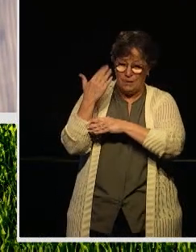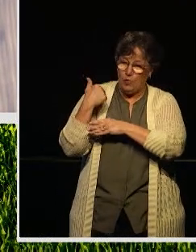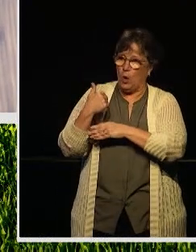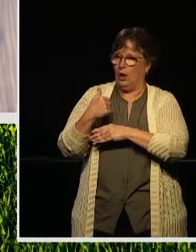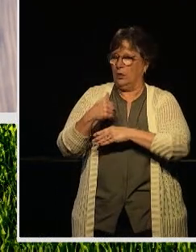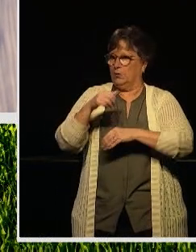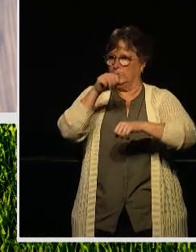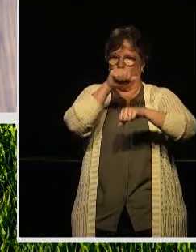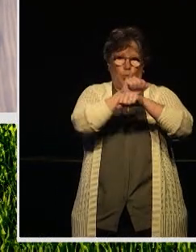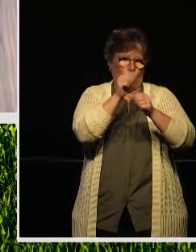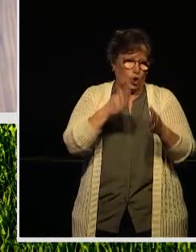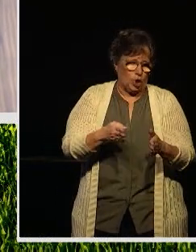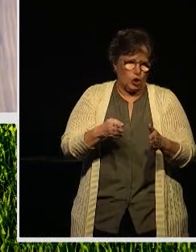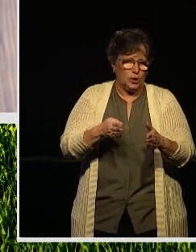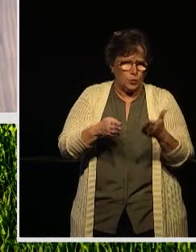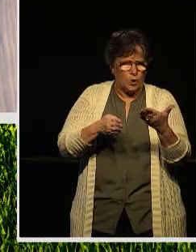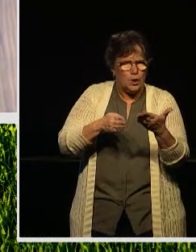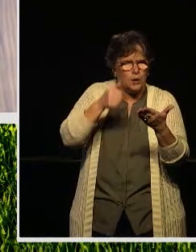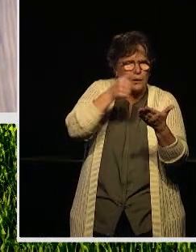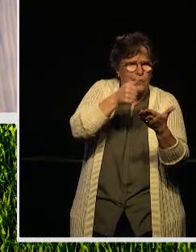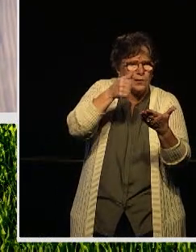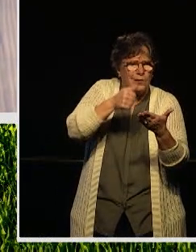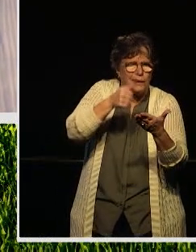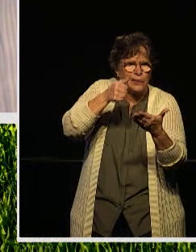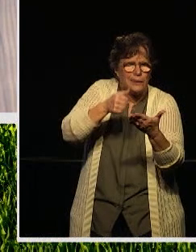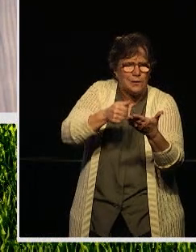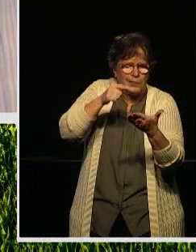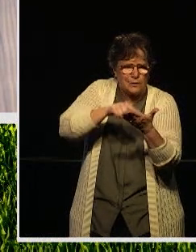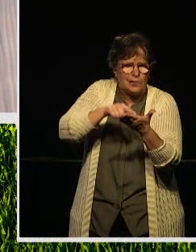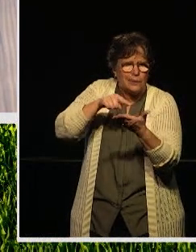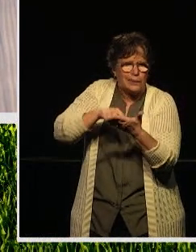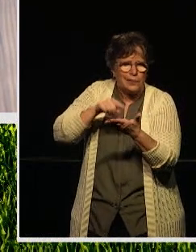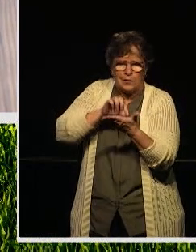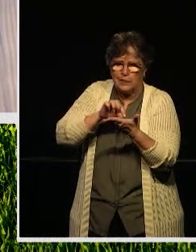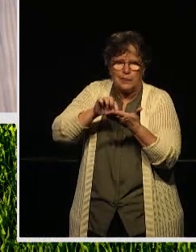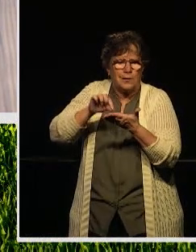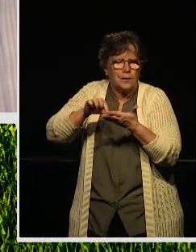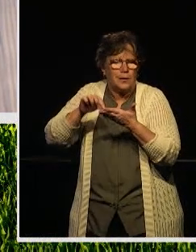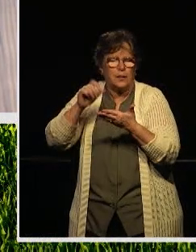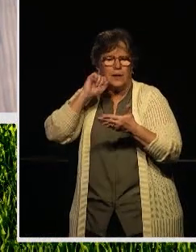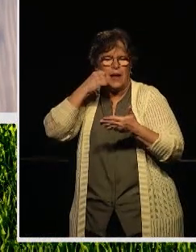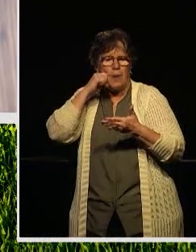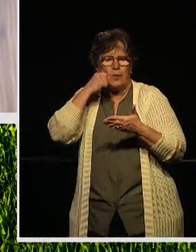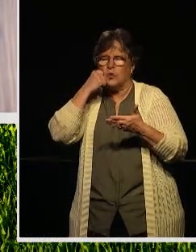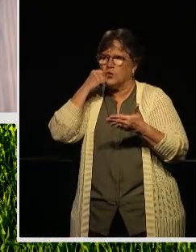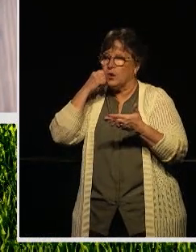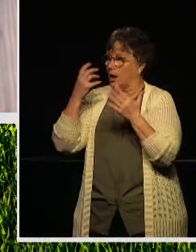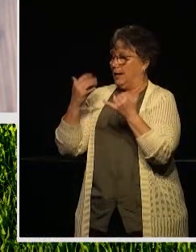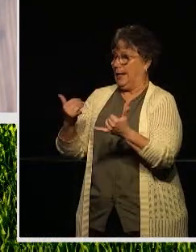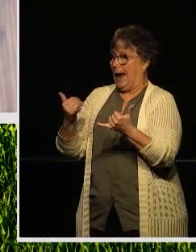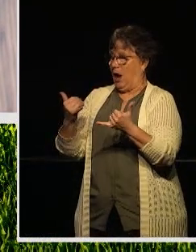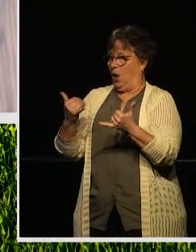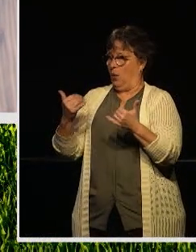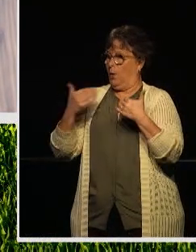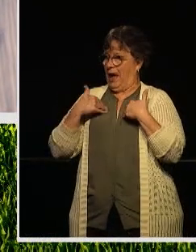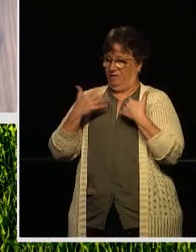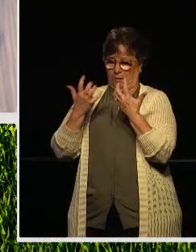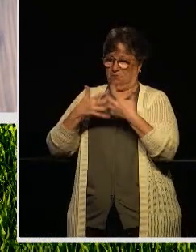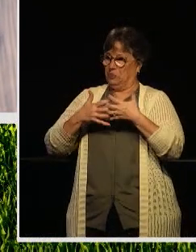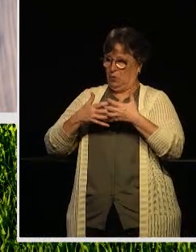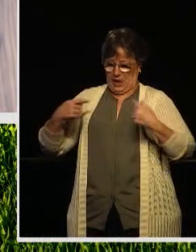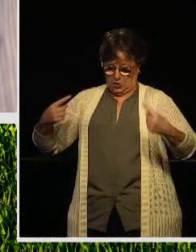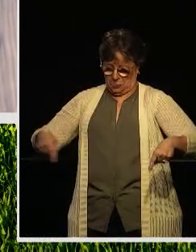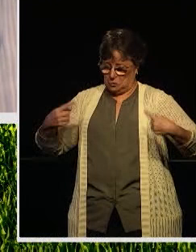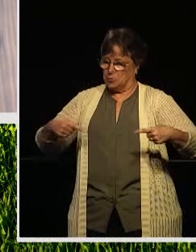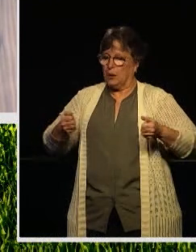there with click counters counting the apples. Now they're it's like, okay, well, I've got to mount this thing on my tractor and drive it and control it. So